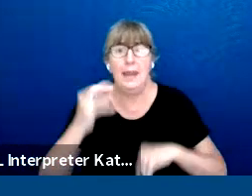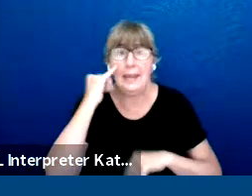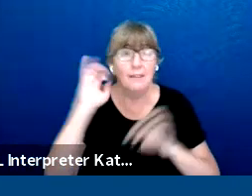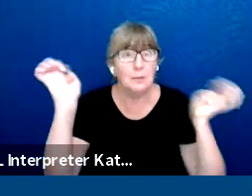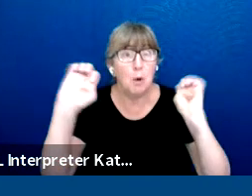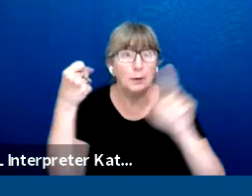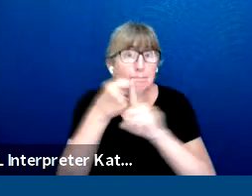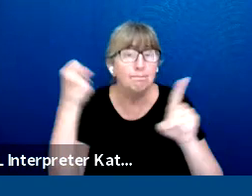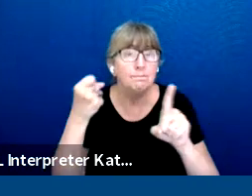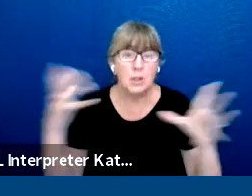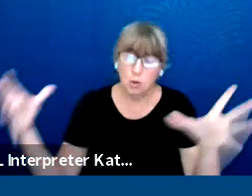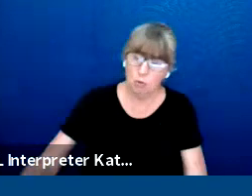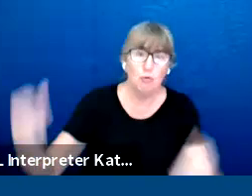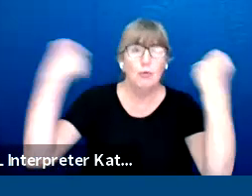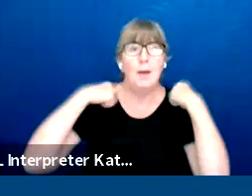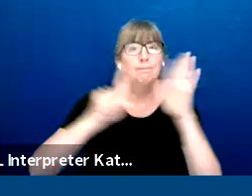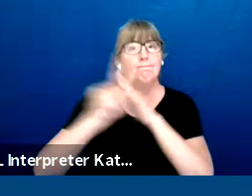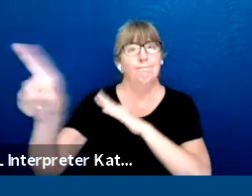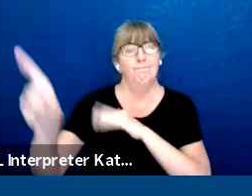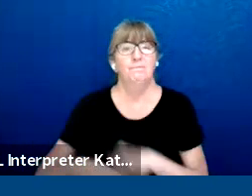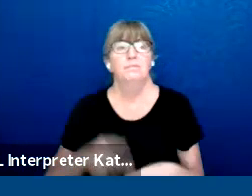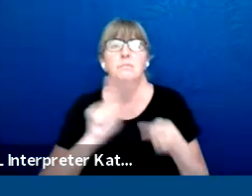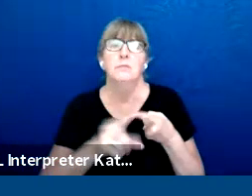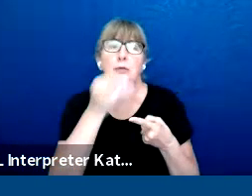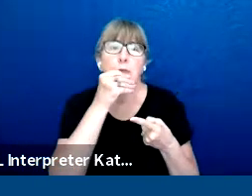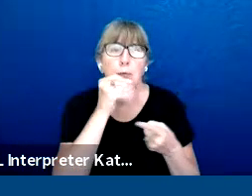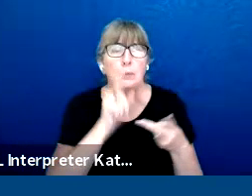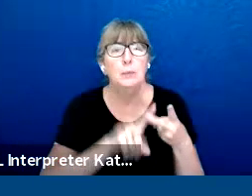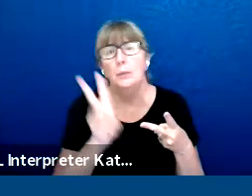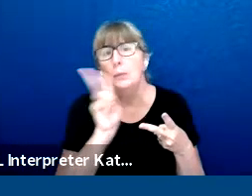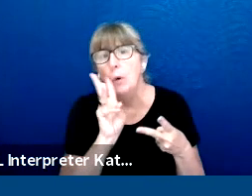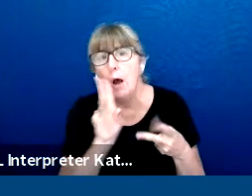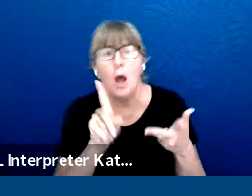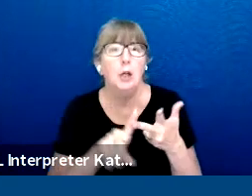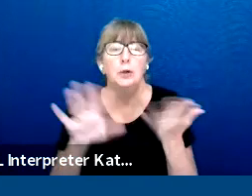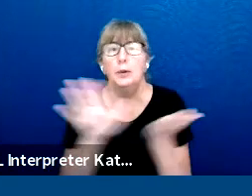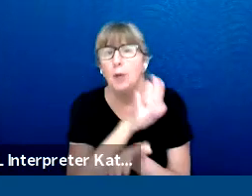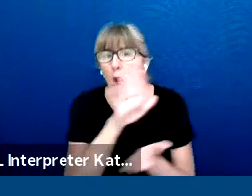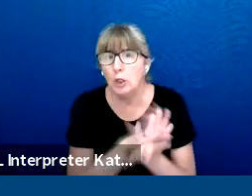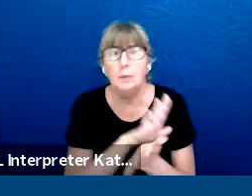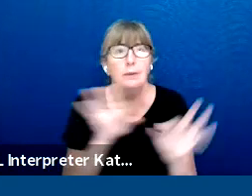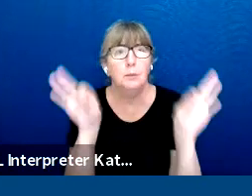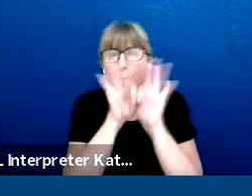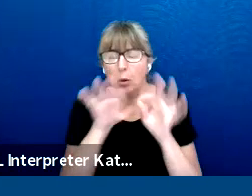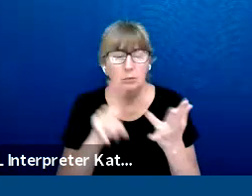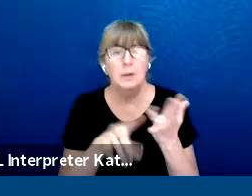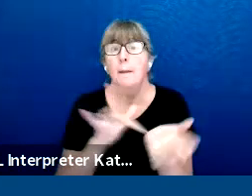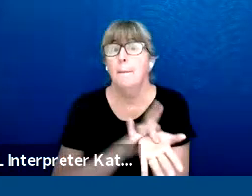include. Again, as I mentioned, necessities, food, water, important documents, and medication. But it kind of goes